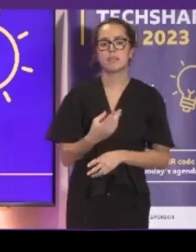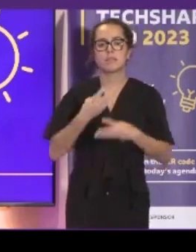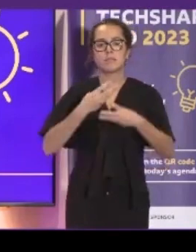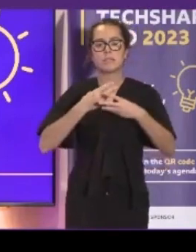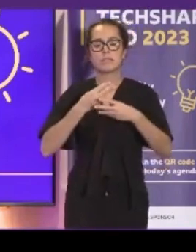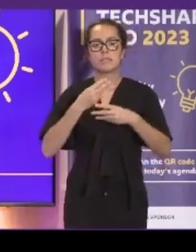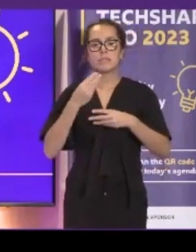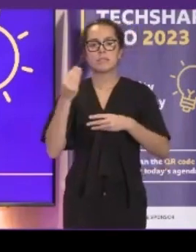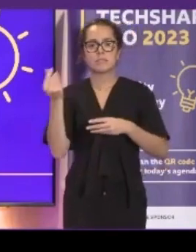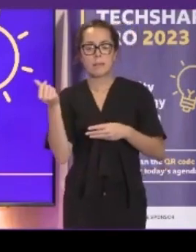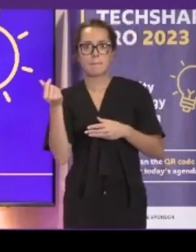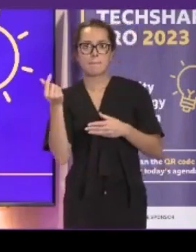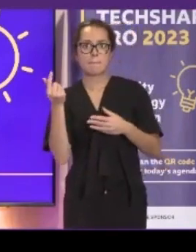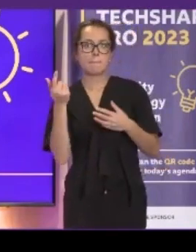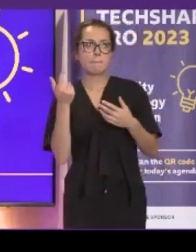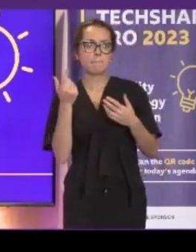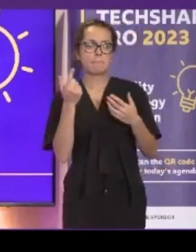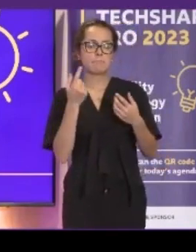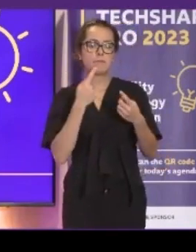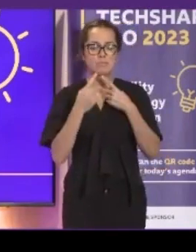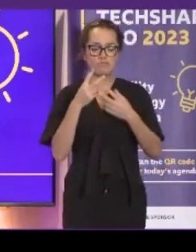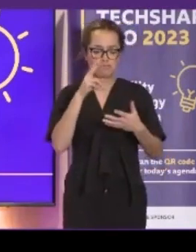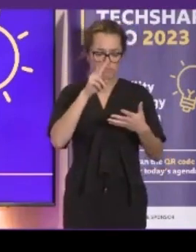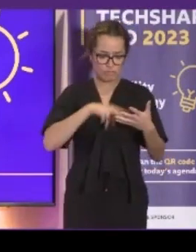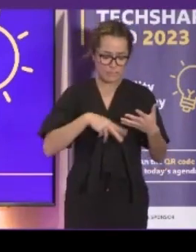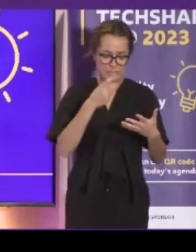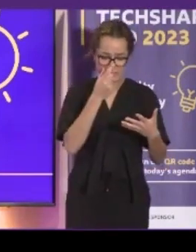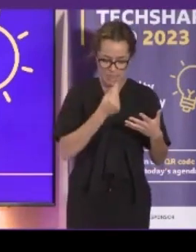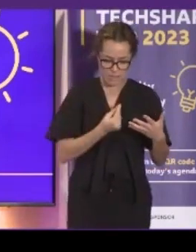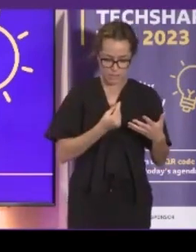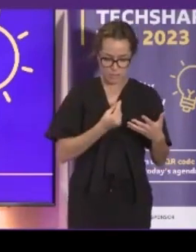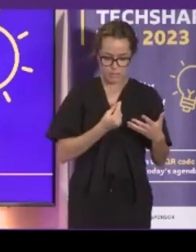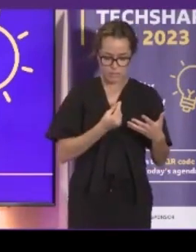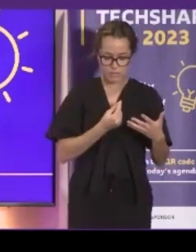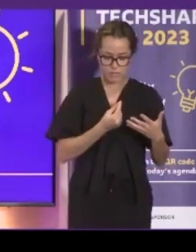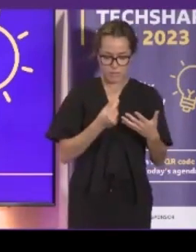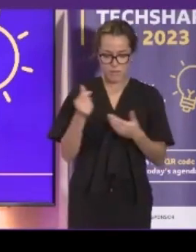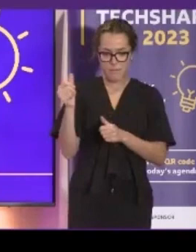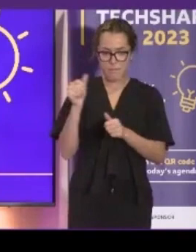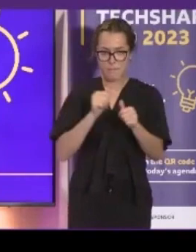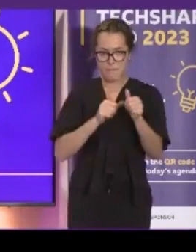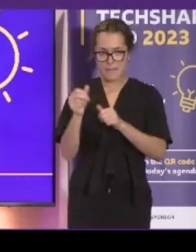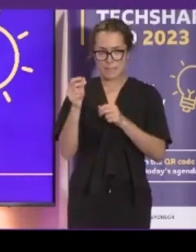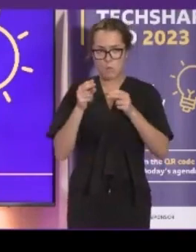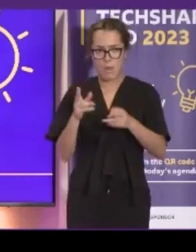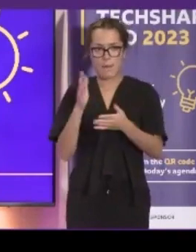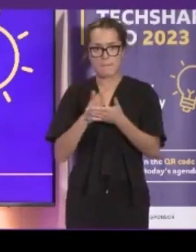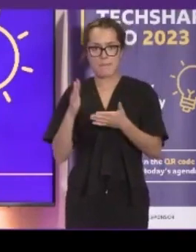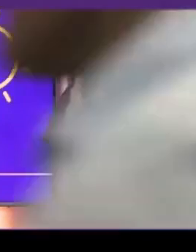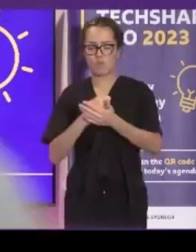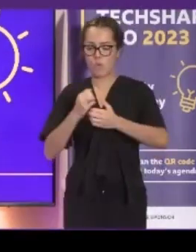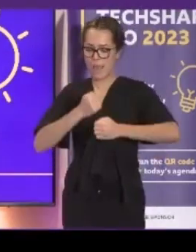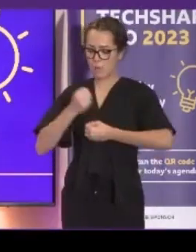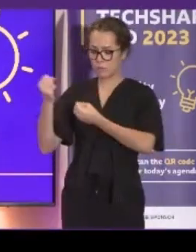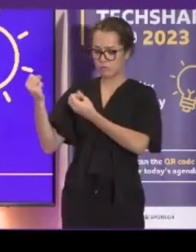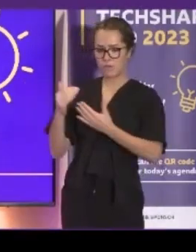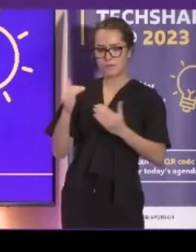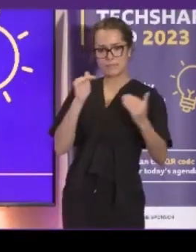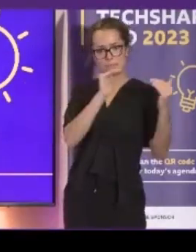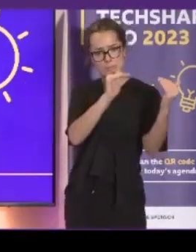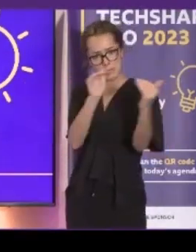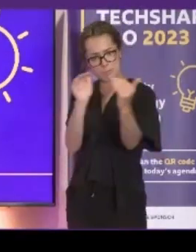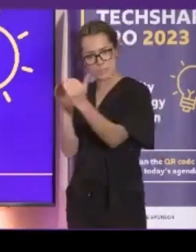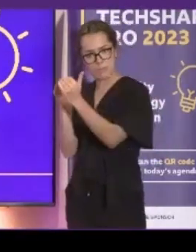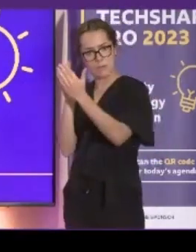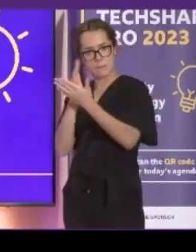be read, but the best way to make sure that we have services that are fit for purpose for everyone is to make sure